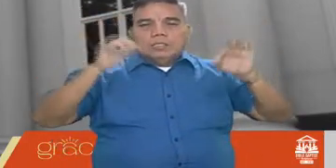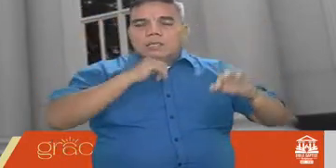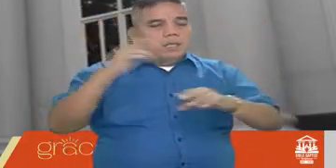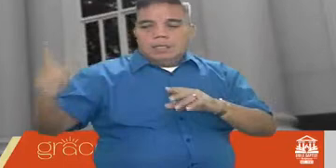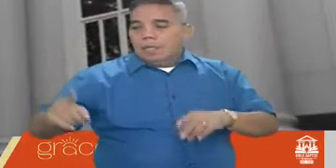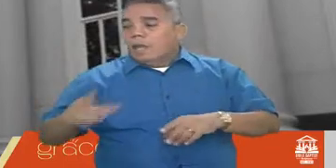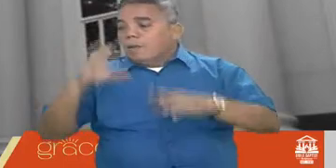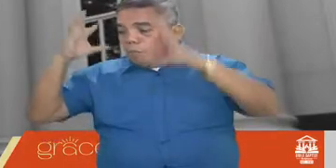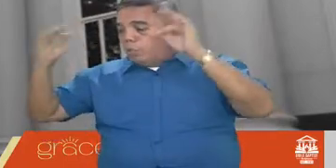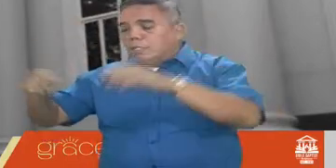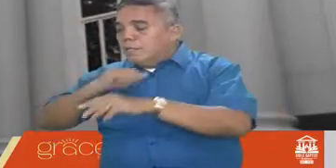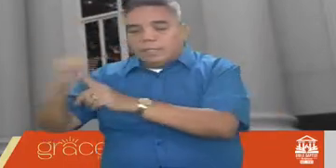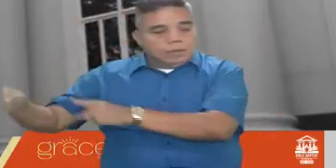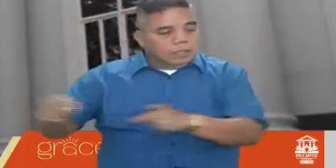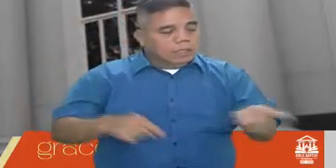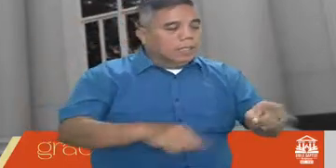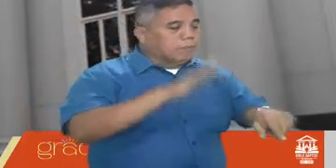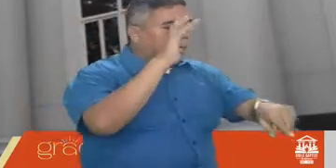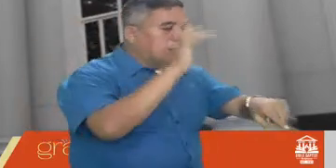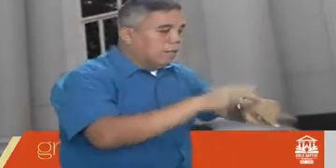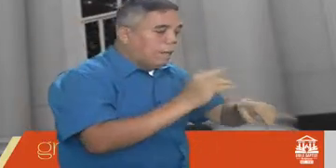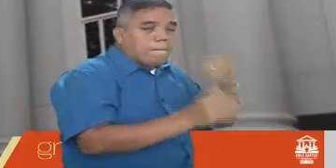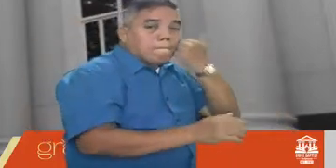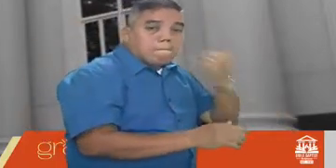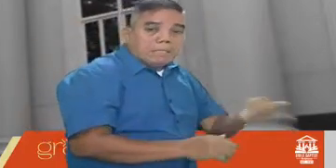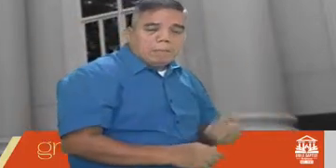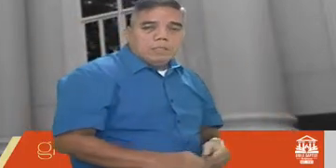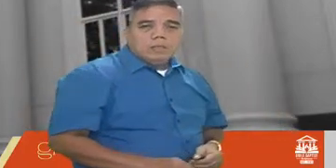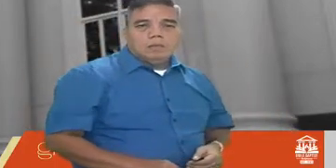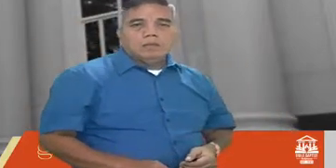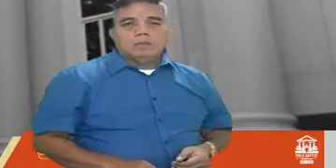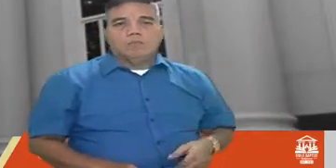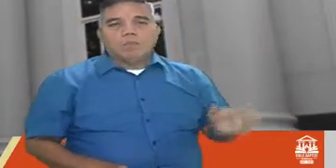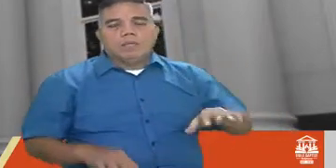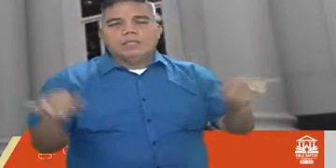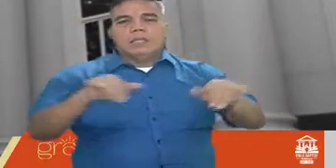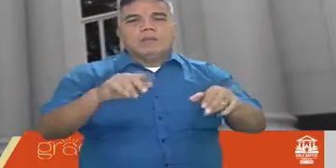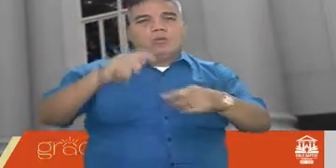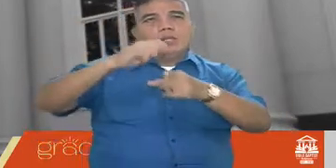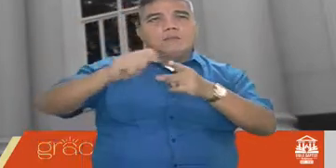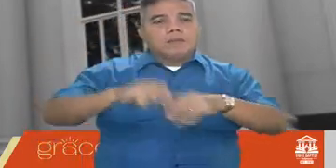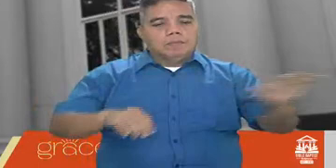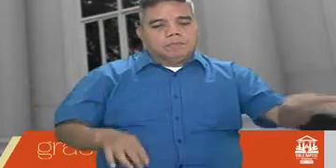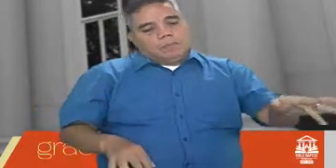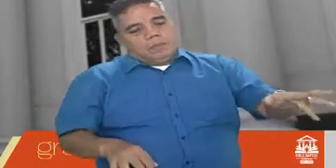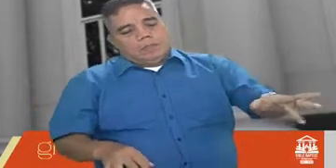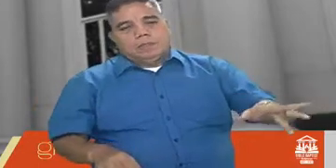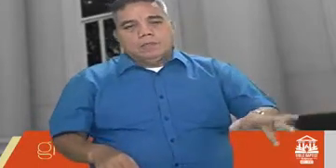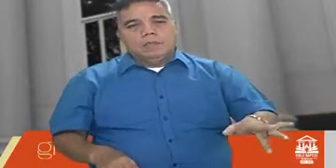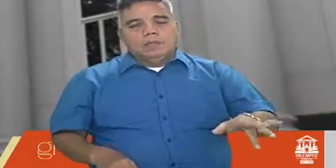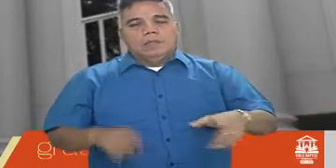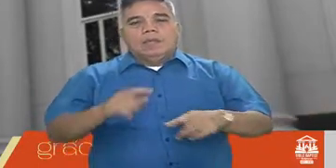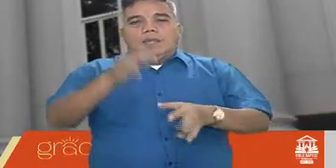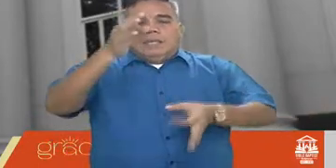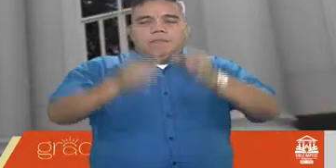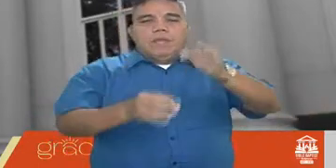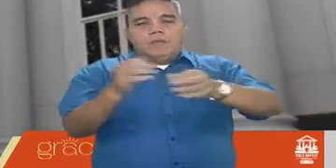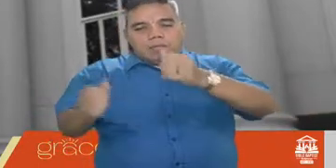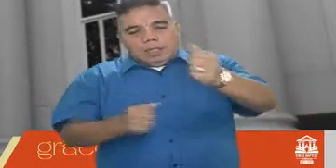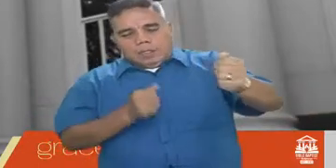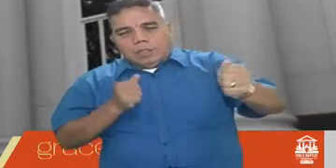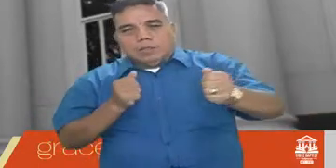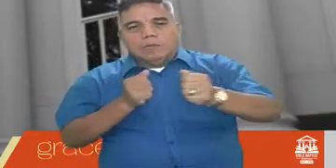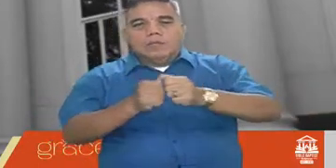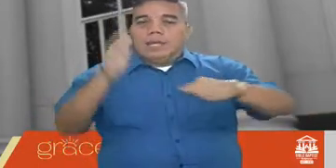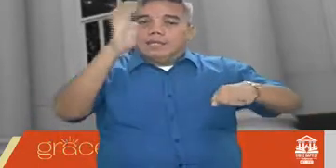sila paduulad rin. Kaya makahikap sila, mamatay sila dayon. Mura sila makurintihan. If anyone trespass